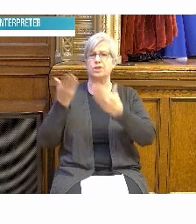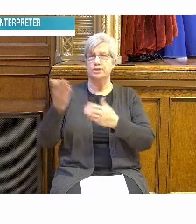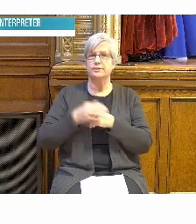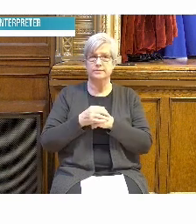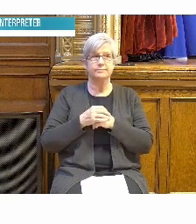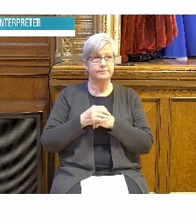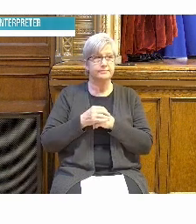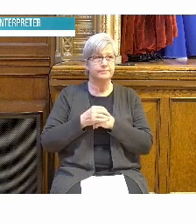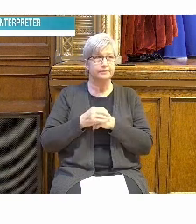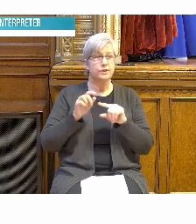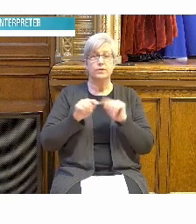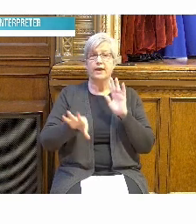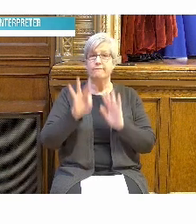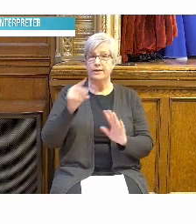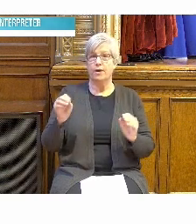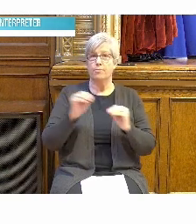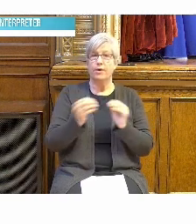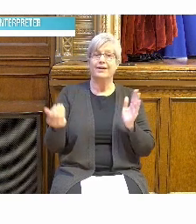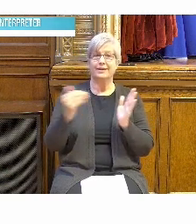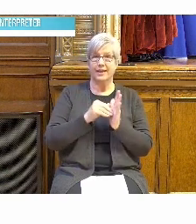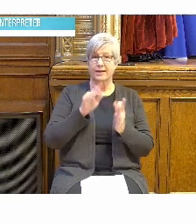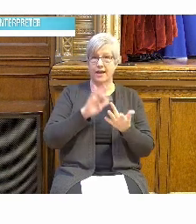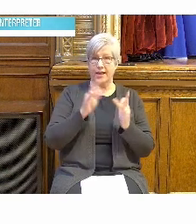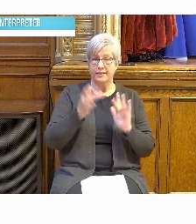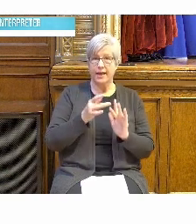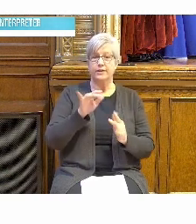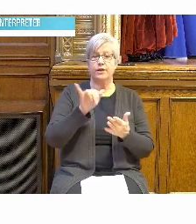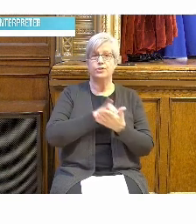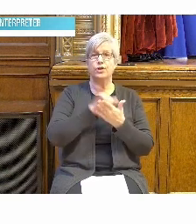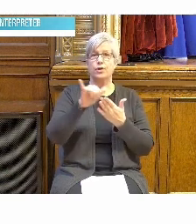for. You can learn more about that, again, on the website at